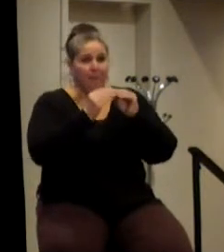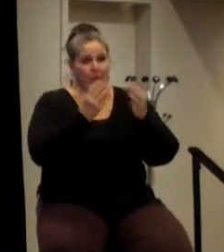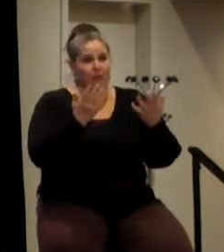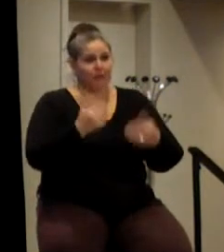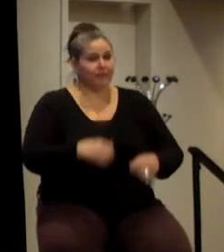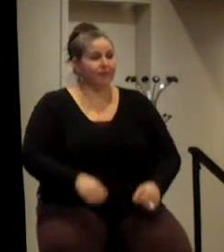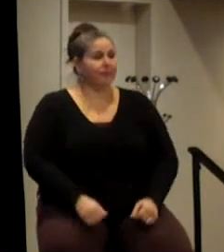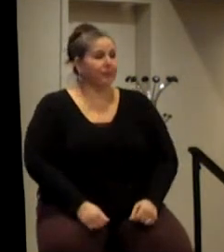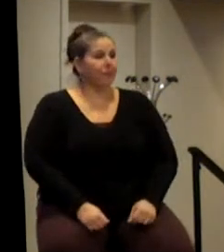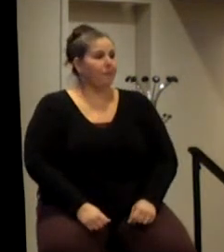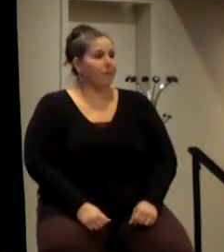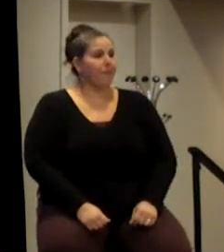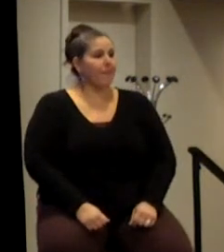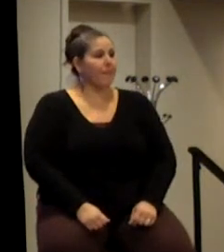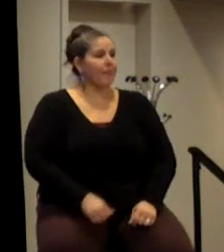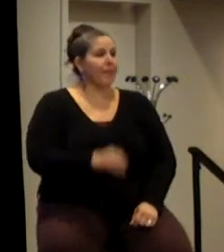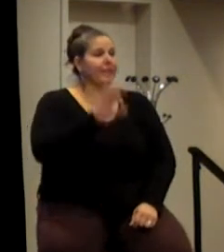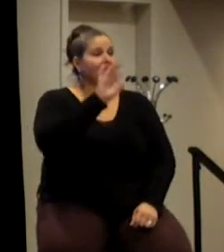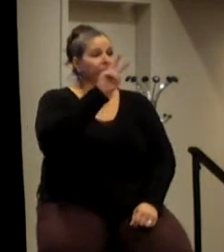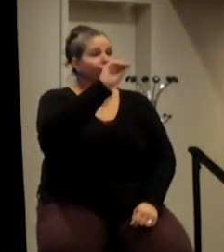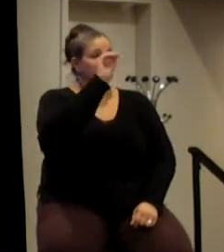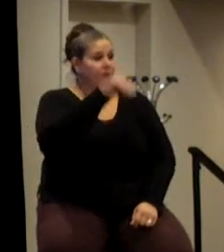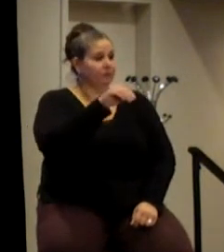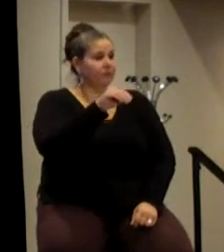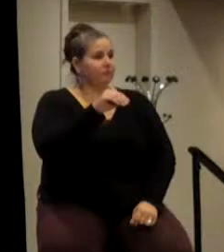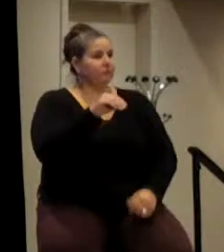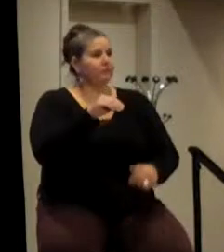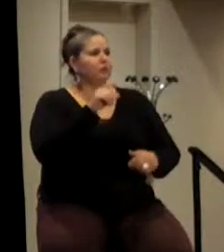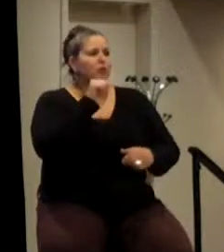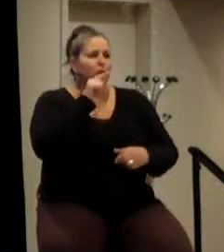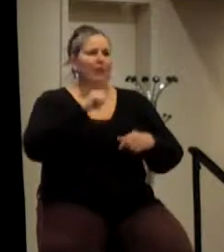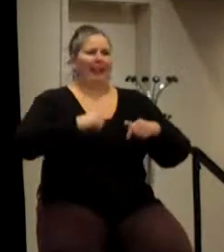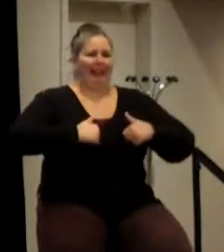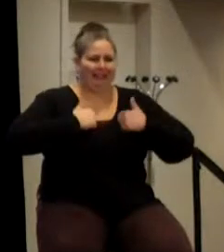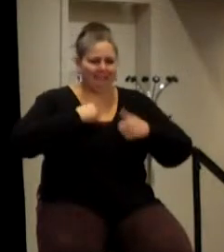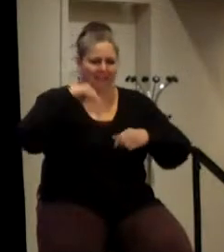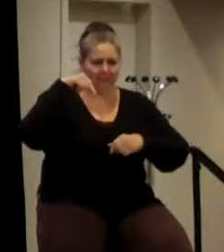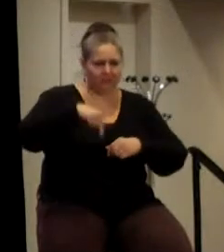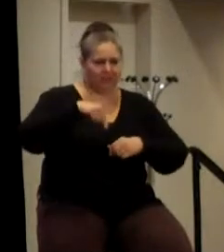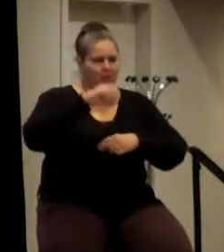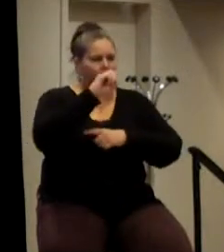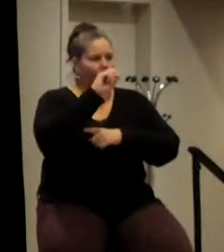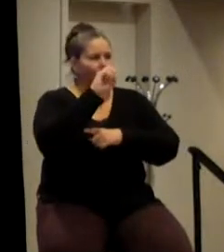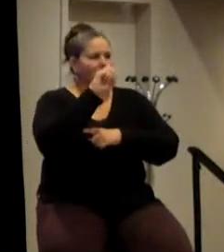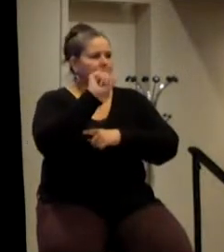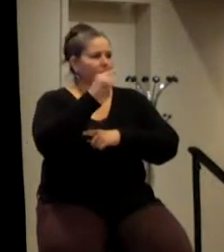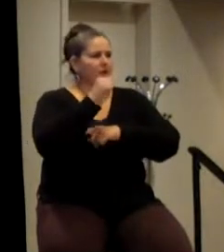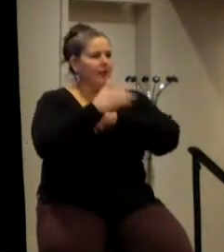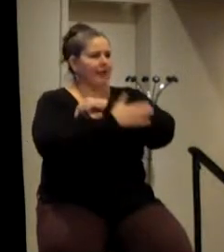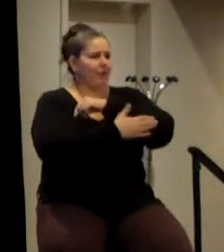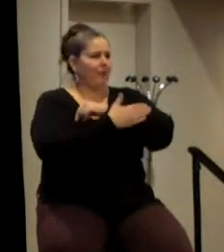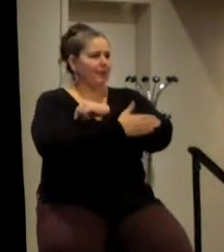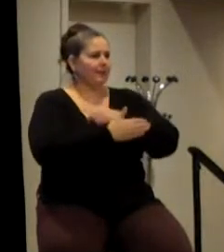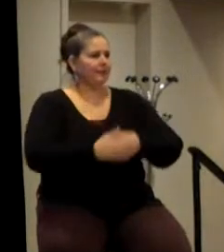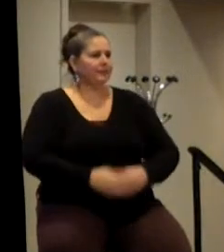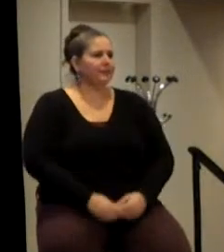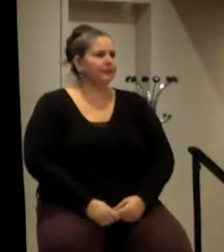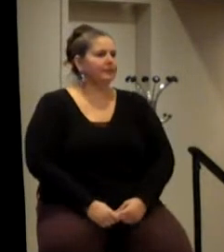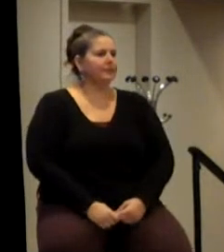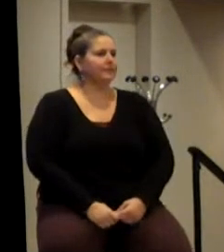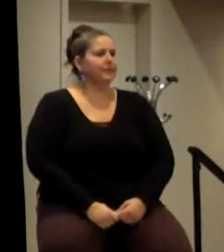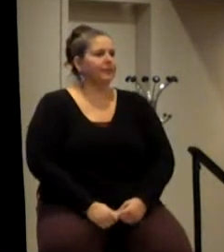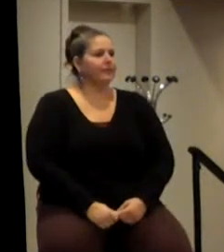92% of our pod being county residents. We are getting more data now. We've been in this vaccination process for a